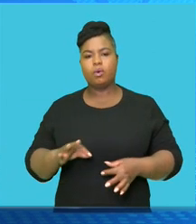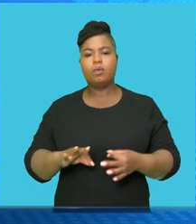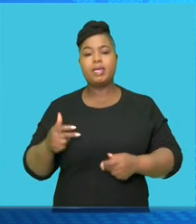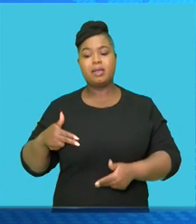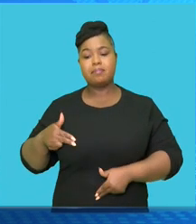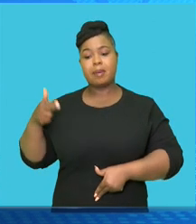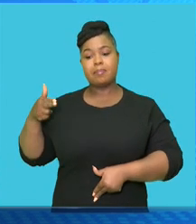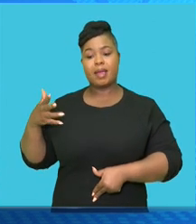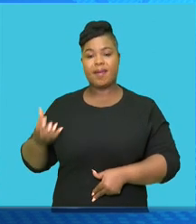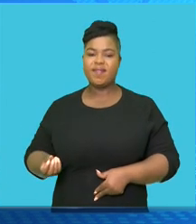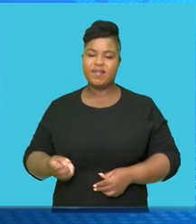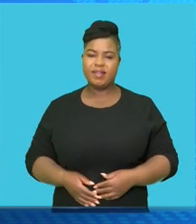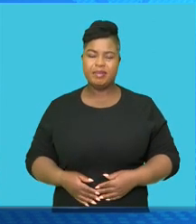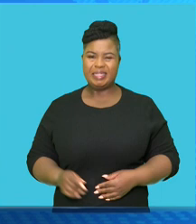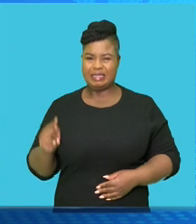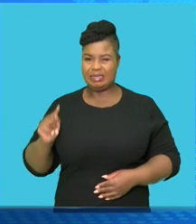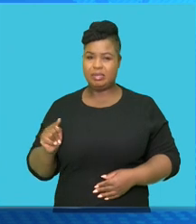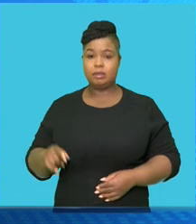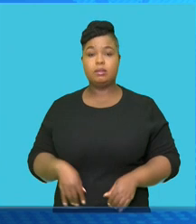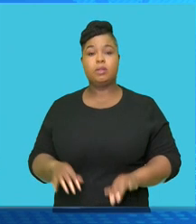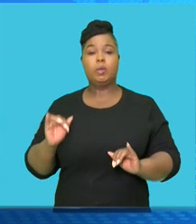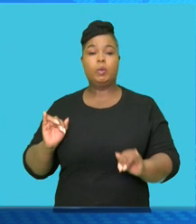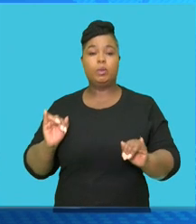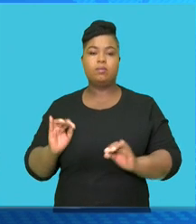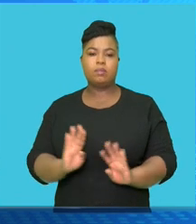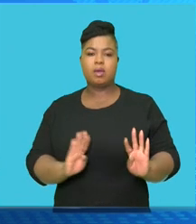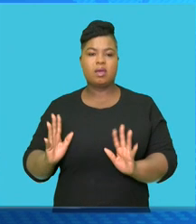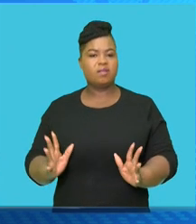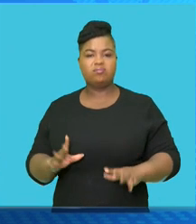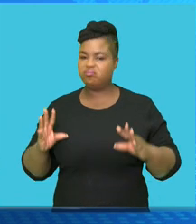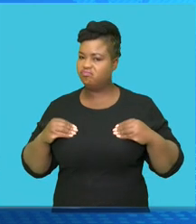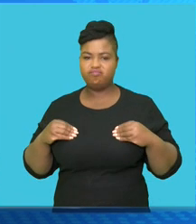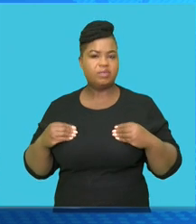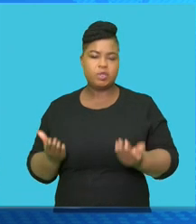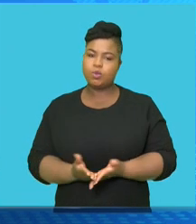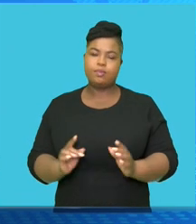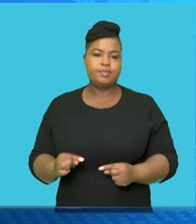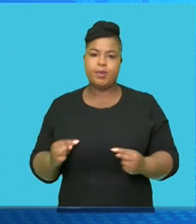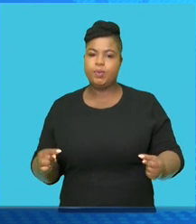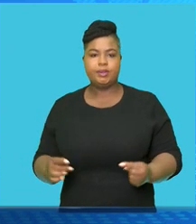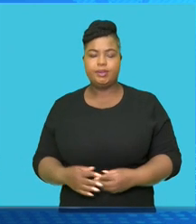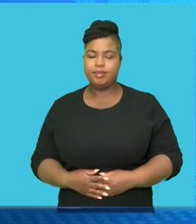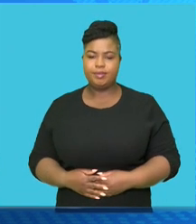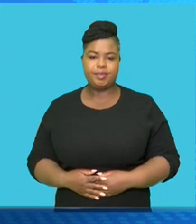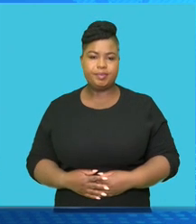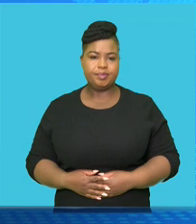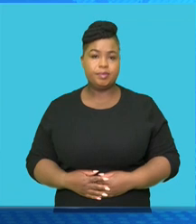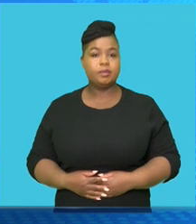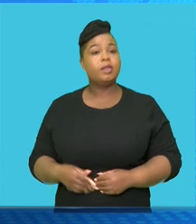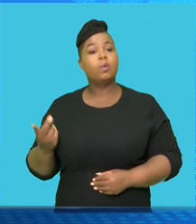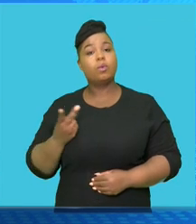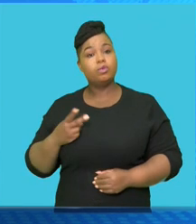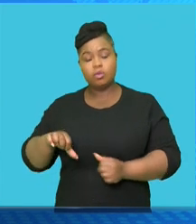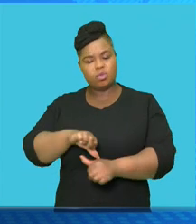appalling behavior has no place in our school environment and the